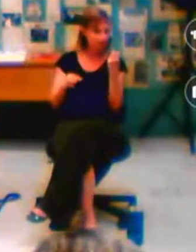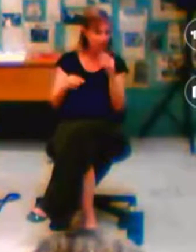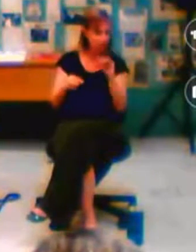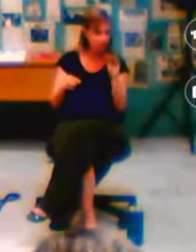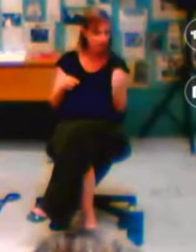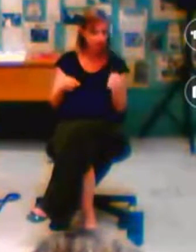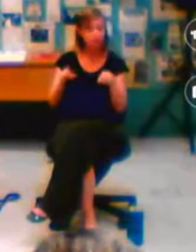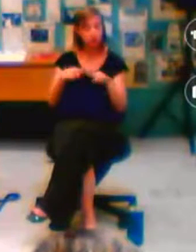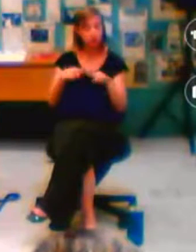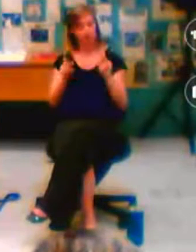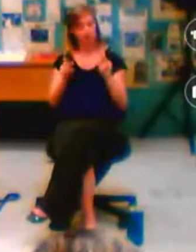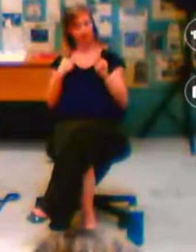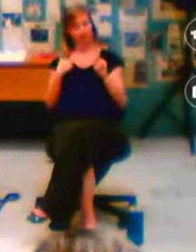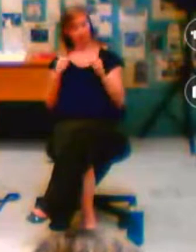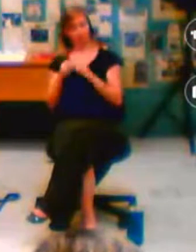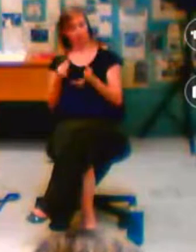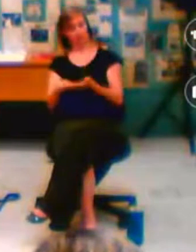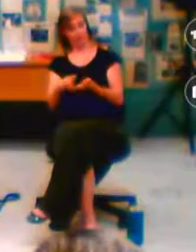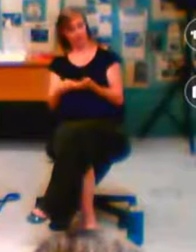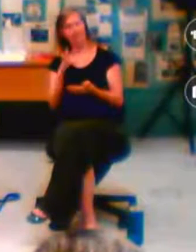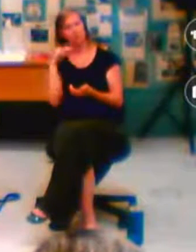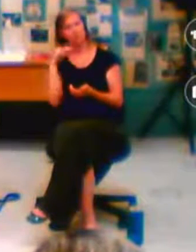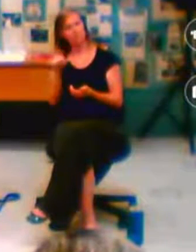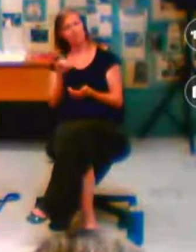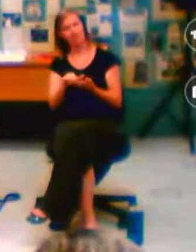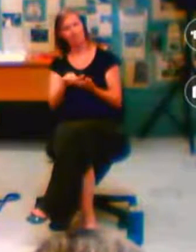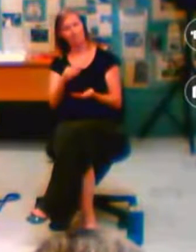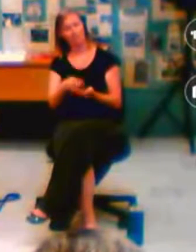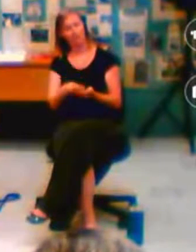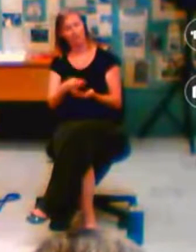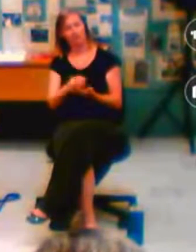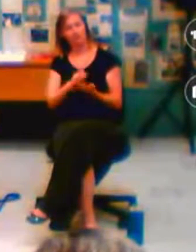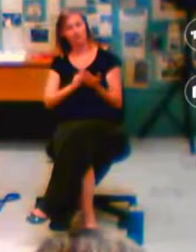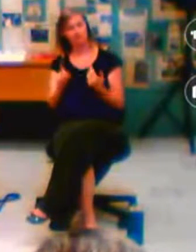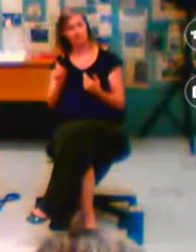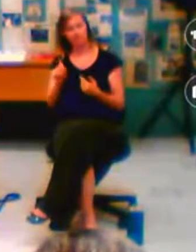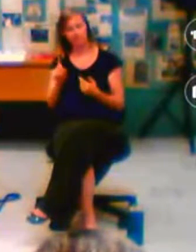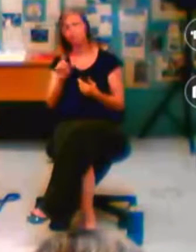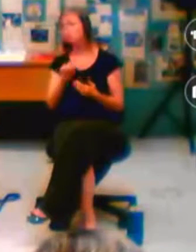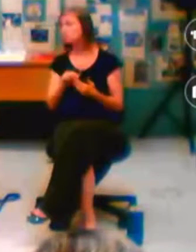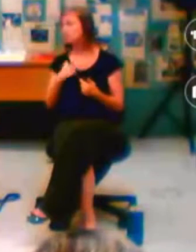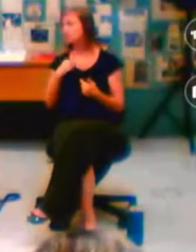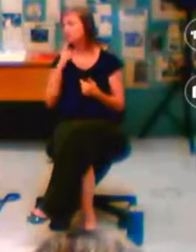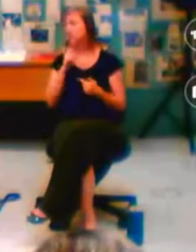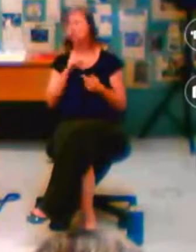towards premium. His employer's contribution would be 6%,